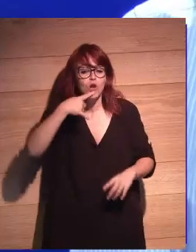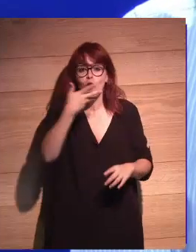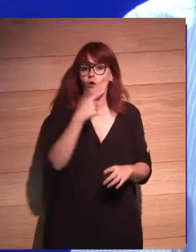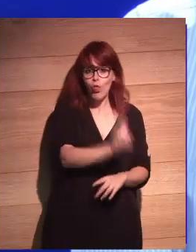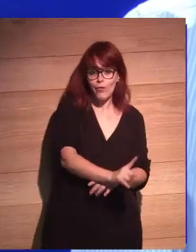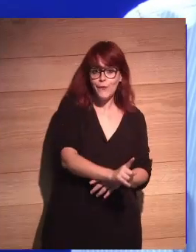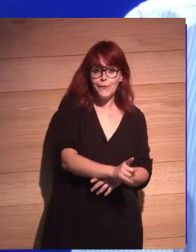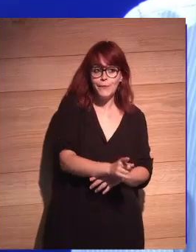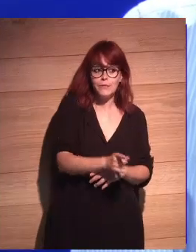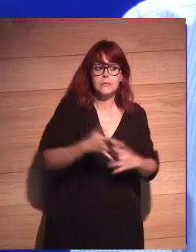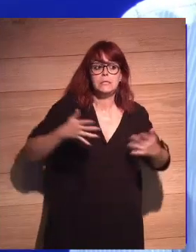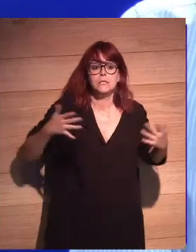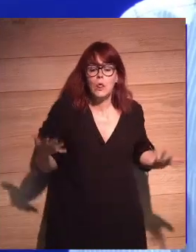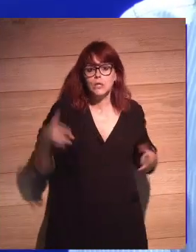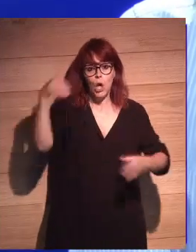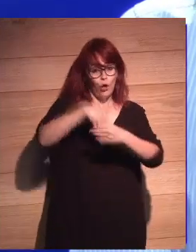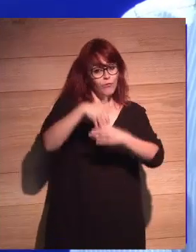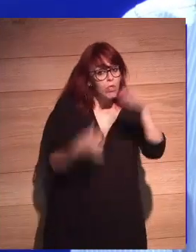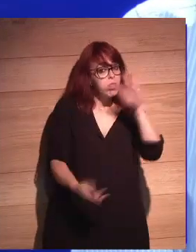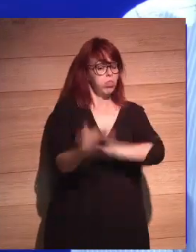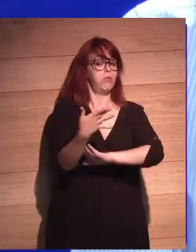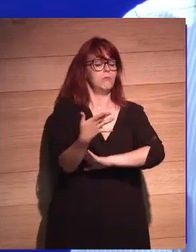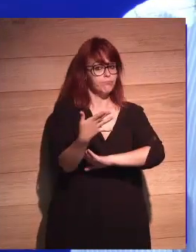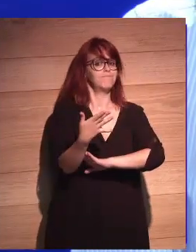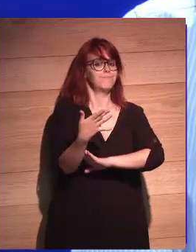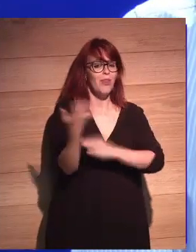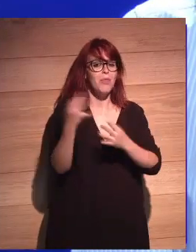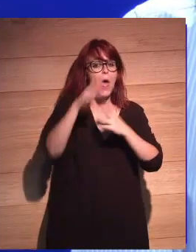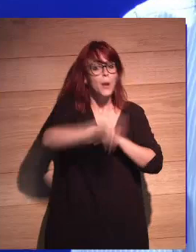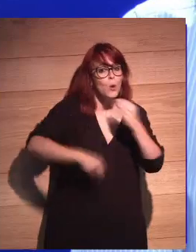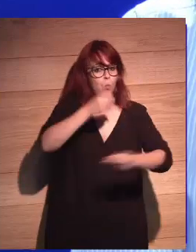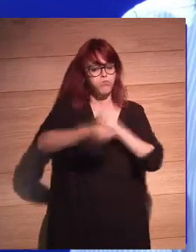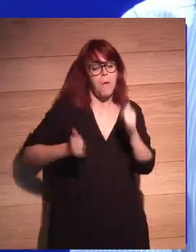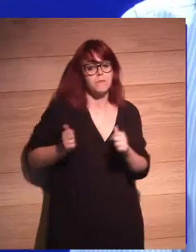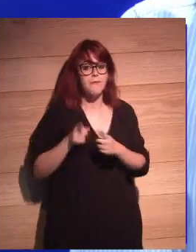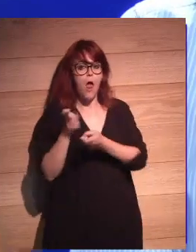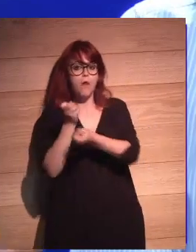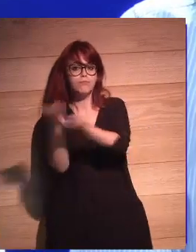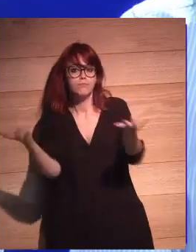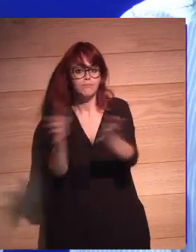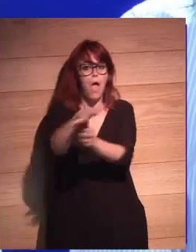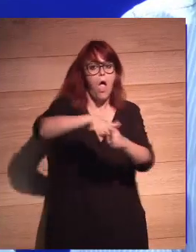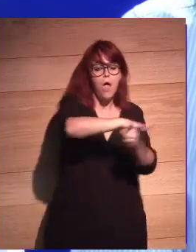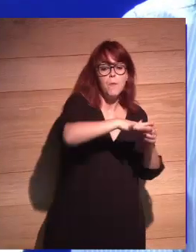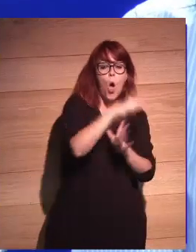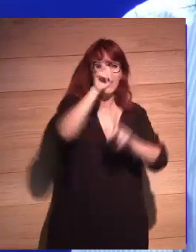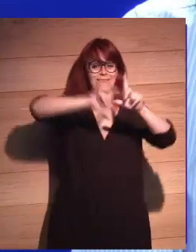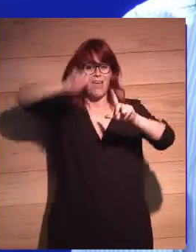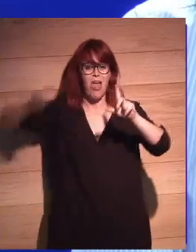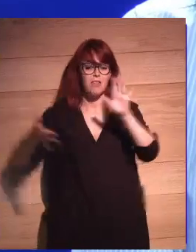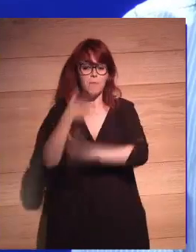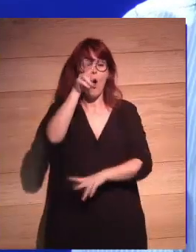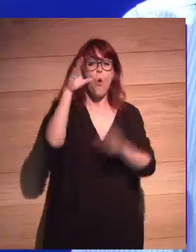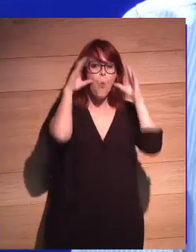and teachers do not even know that these contents exist. So when you create a content, it has to be reusable, because when you see